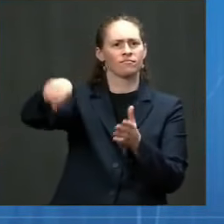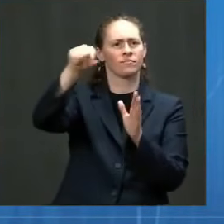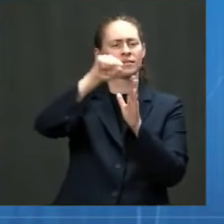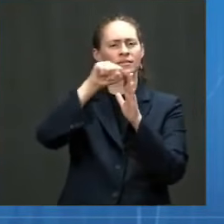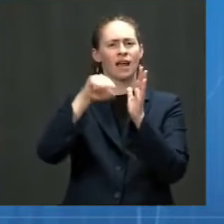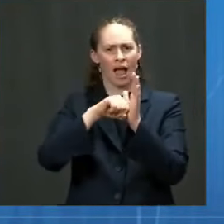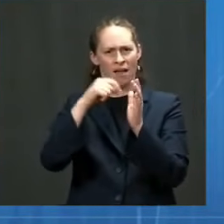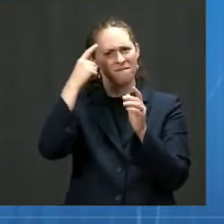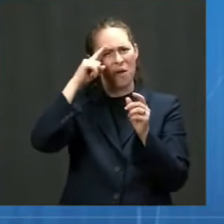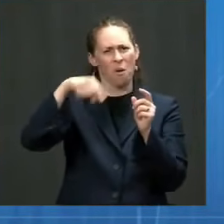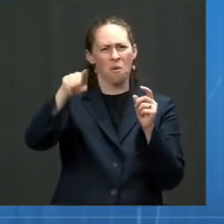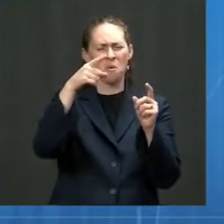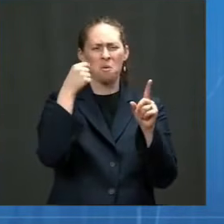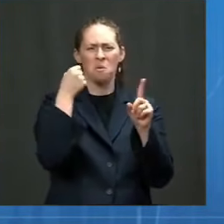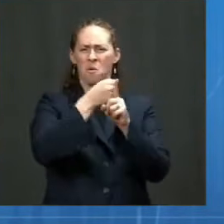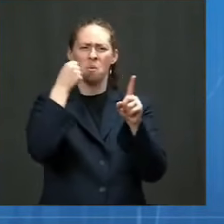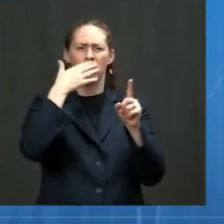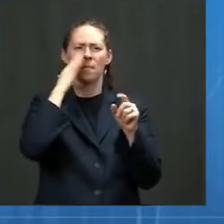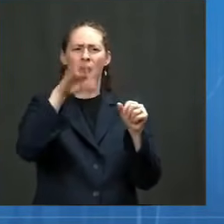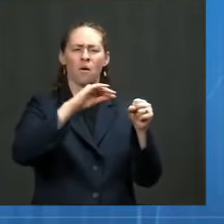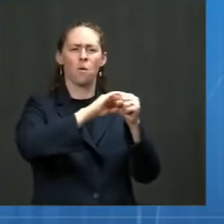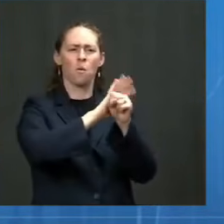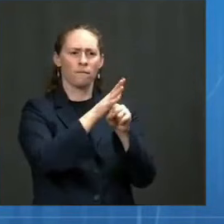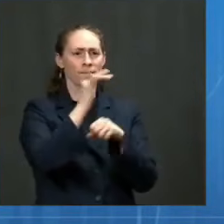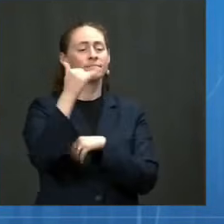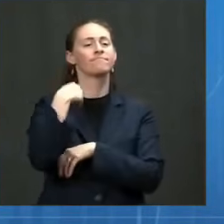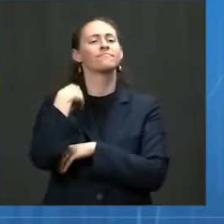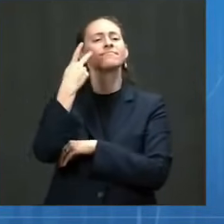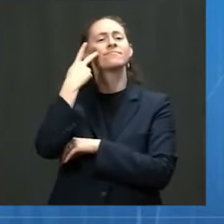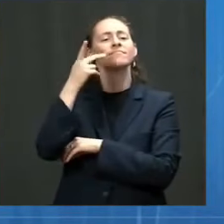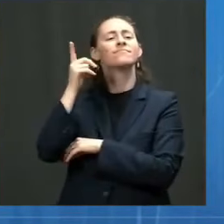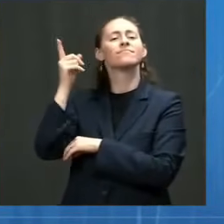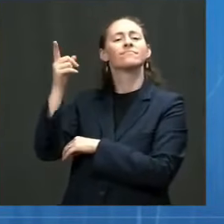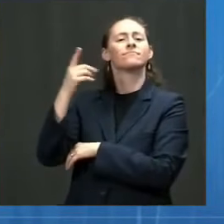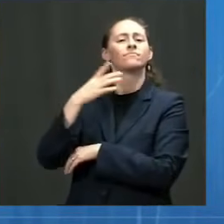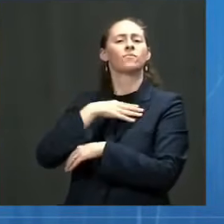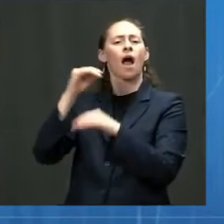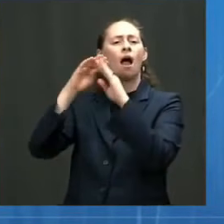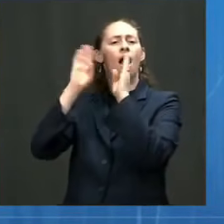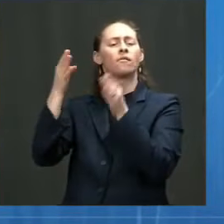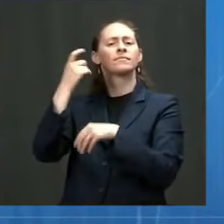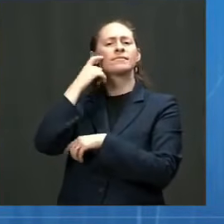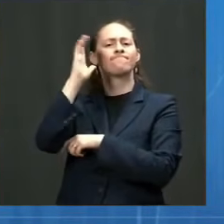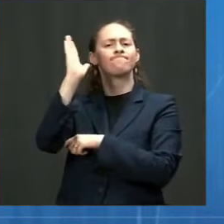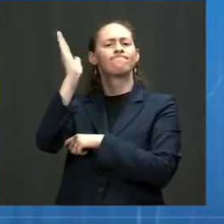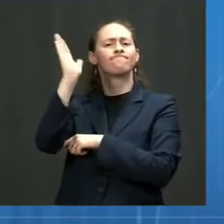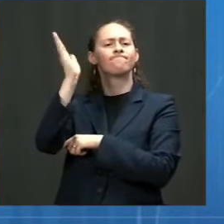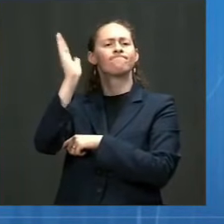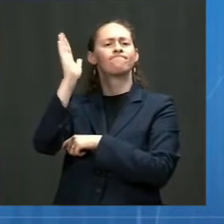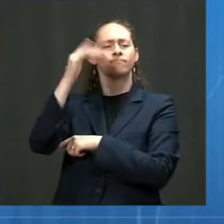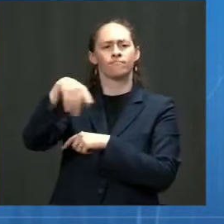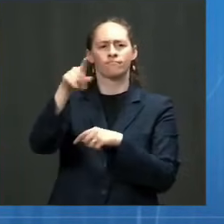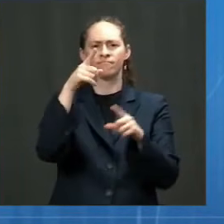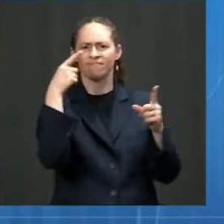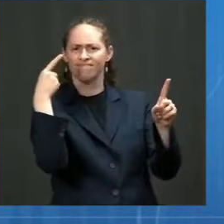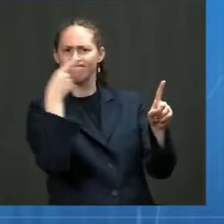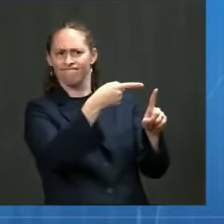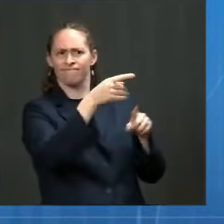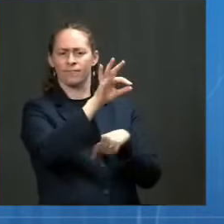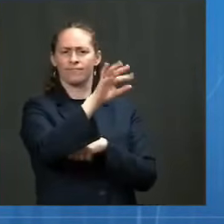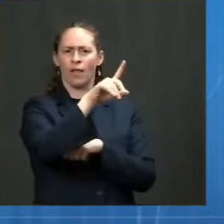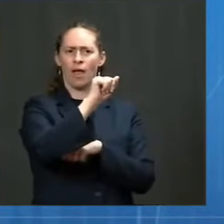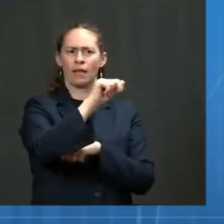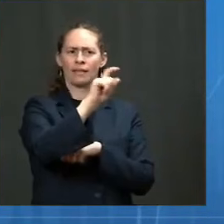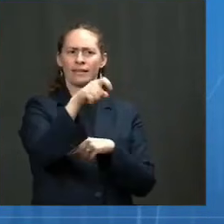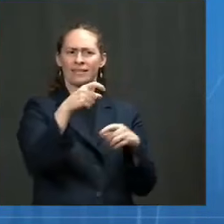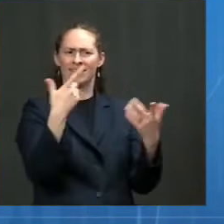White House briefings this week, Jen was asked if the offers have been accepted in Florida and Texas, and she called that a, quote, discussion. Is there any update on that, on